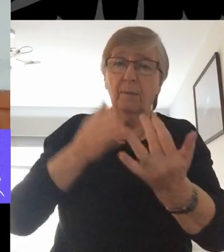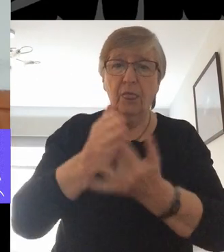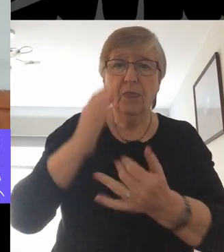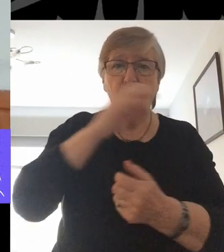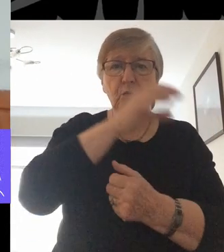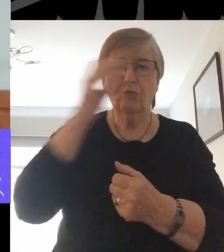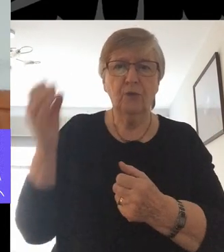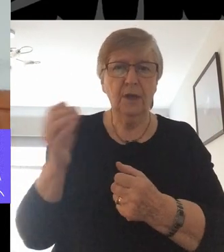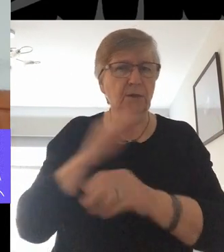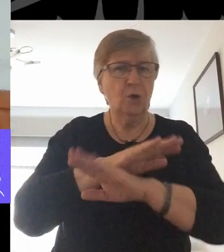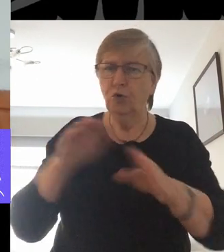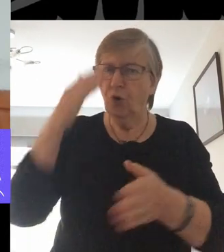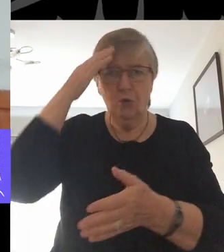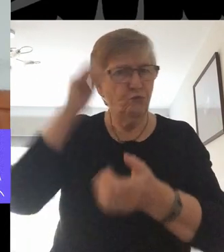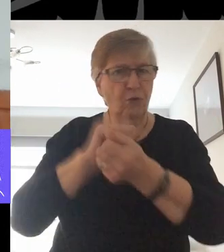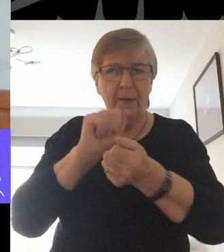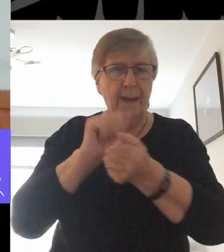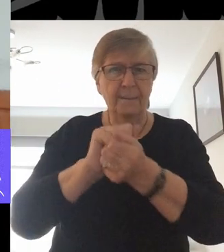sin against them.